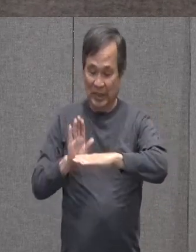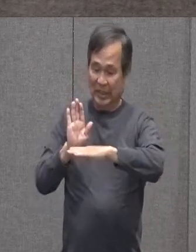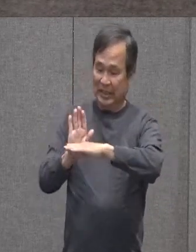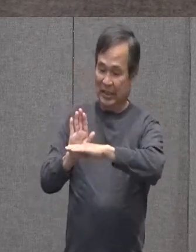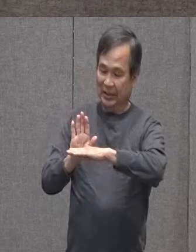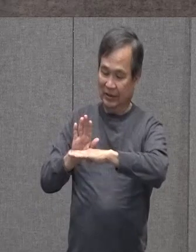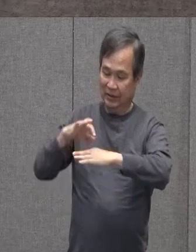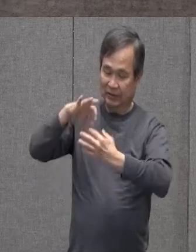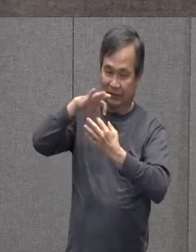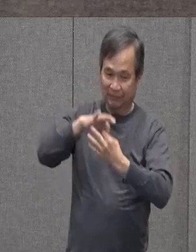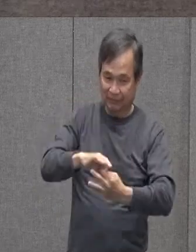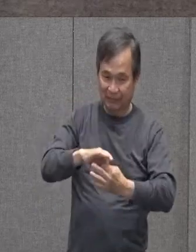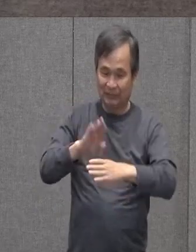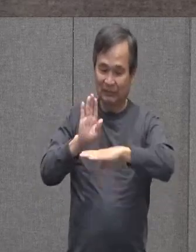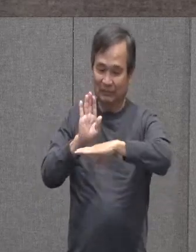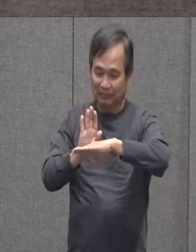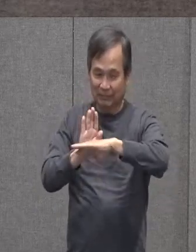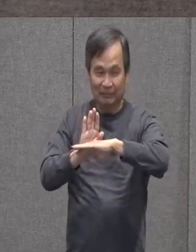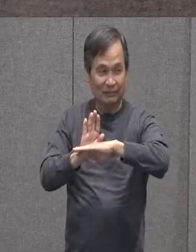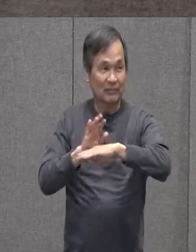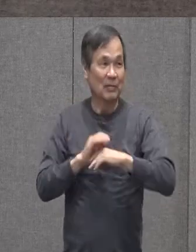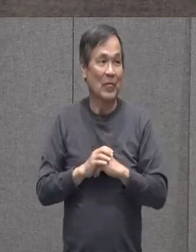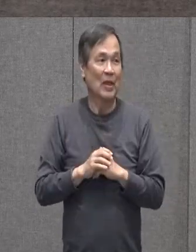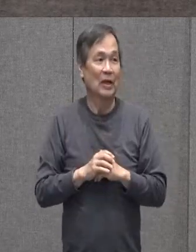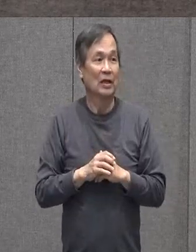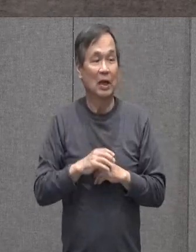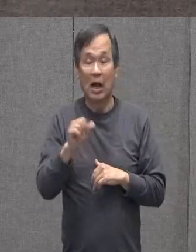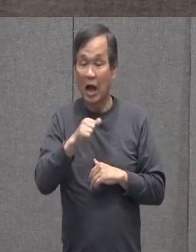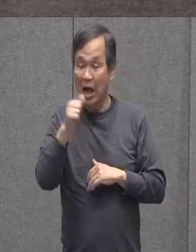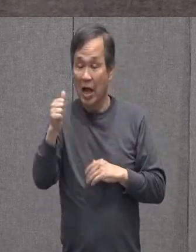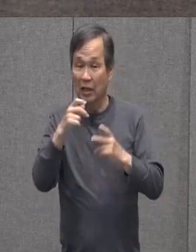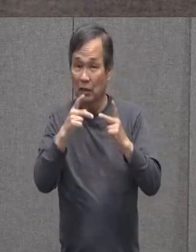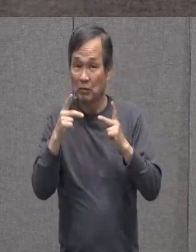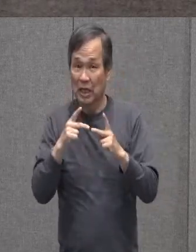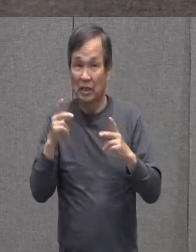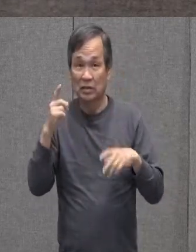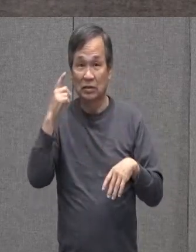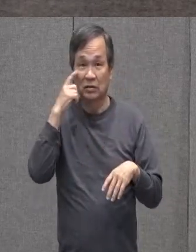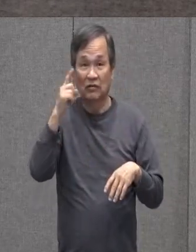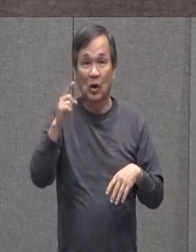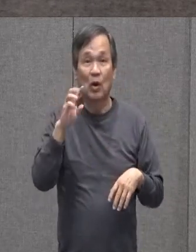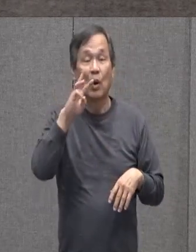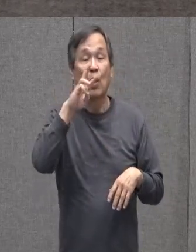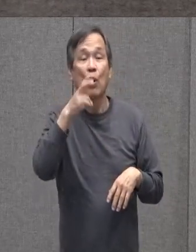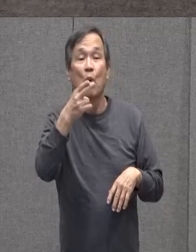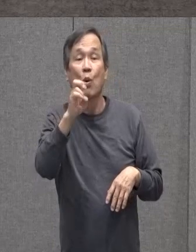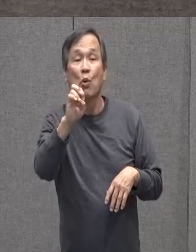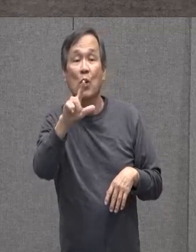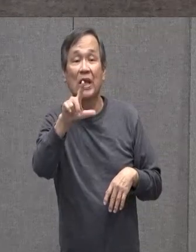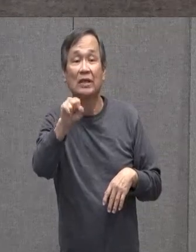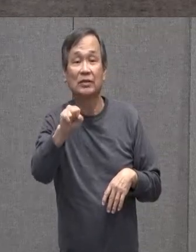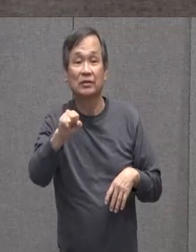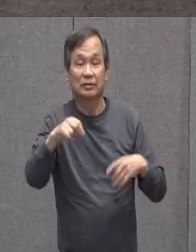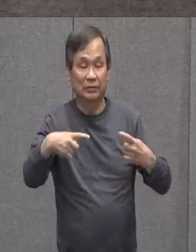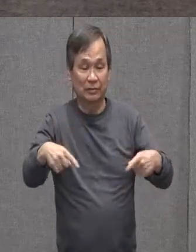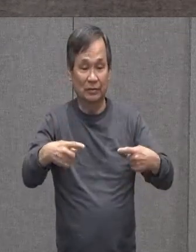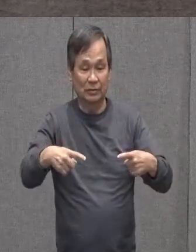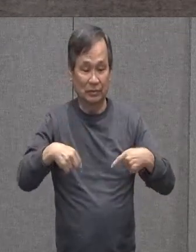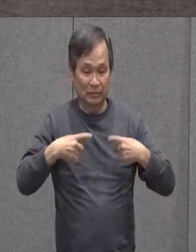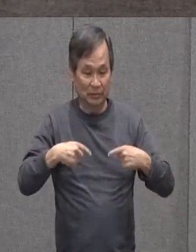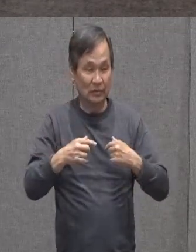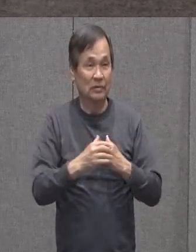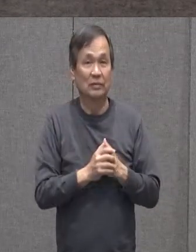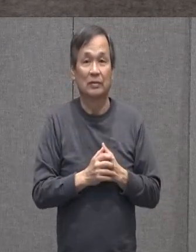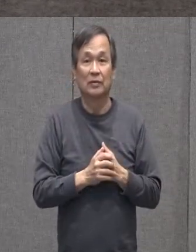robot, the inputs here. So the other connectors I have are for the wheels. So this cord goes all the way down